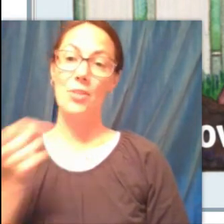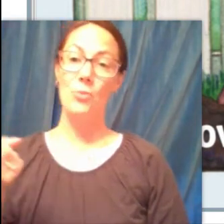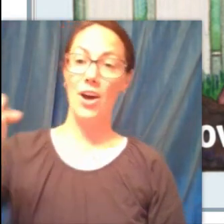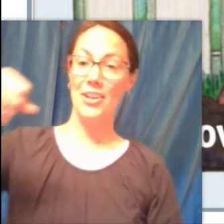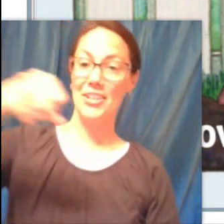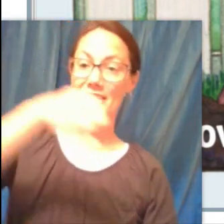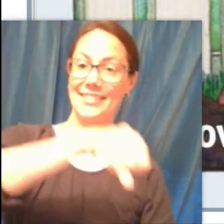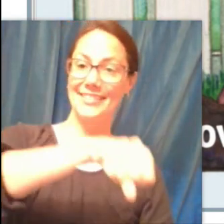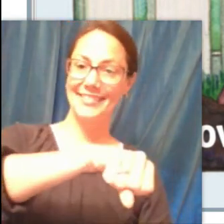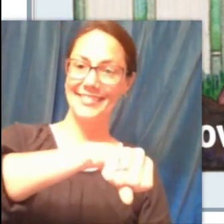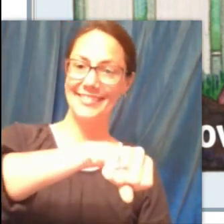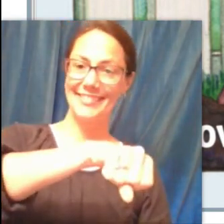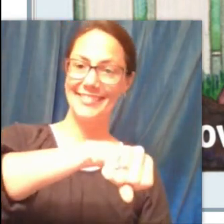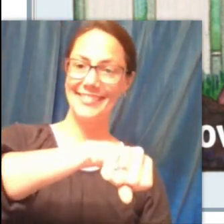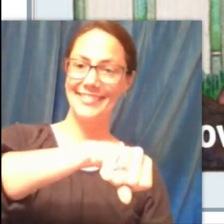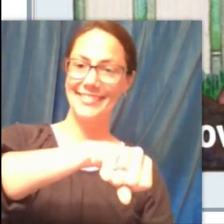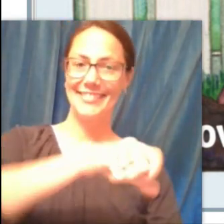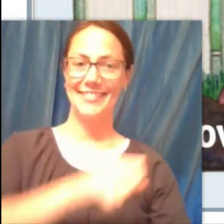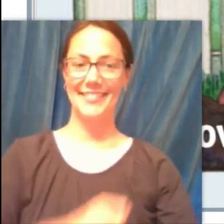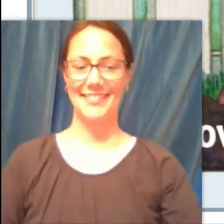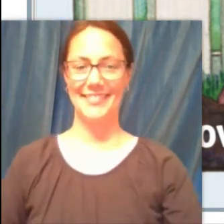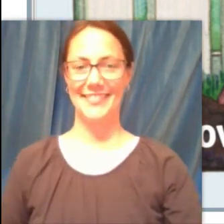Wets with water.